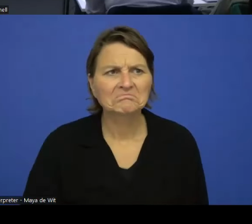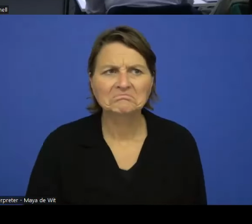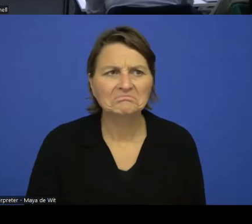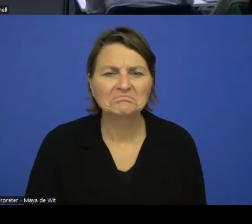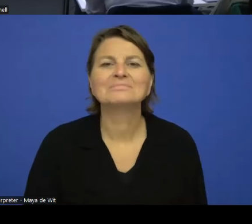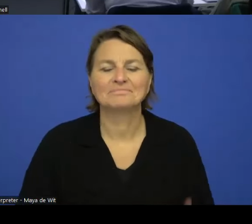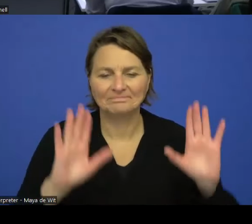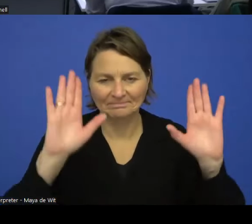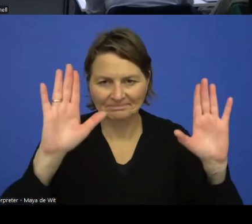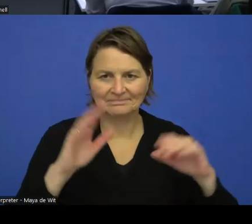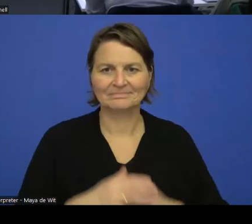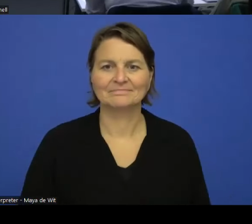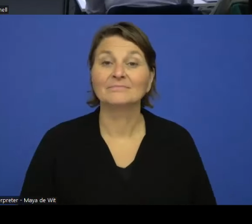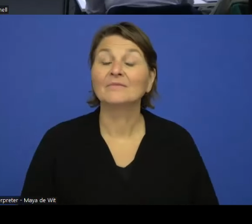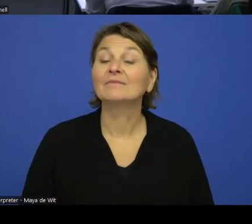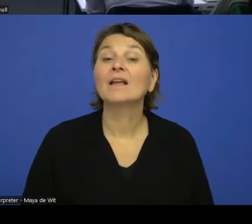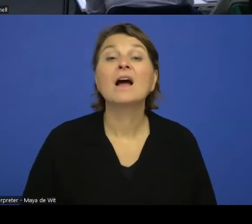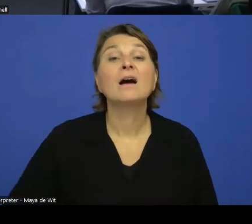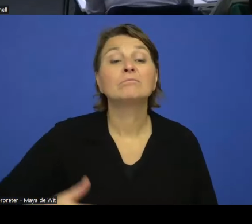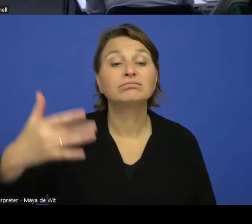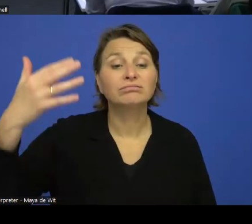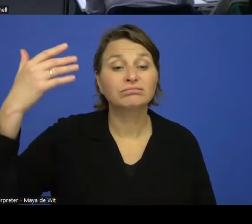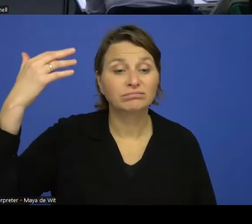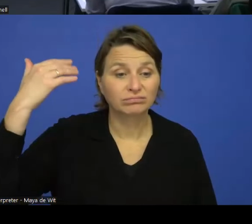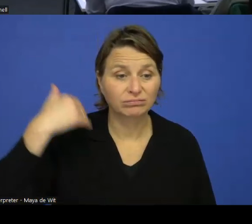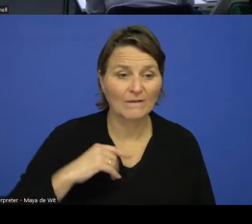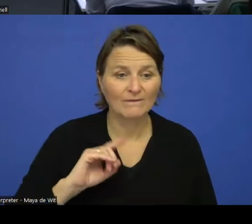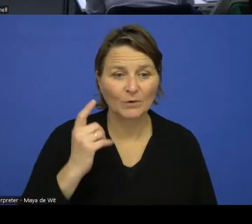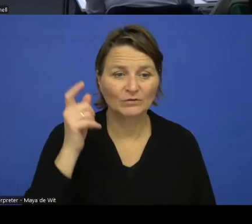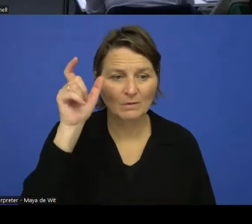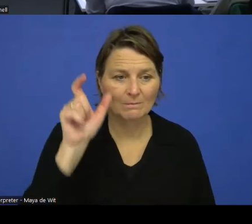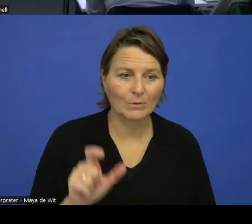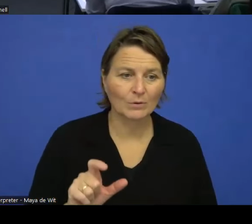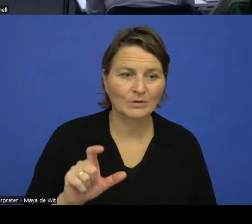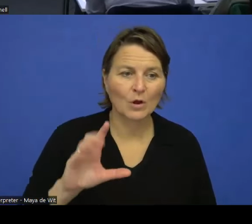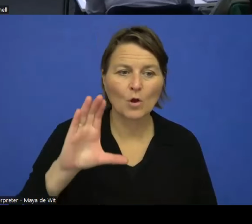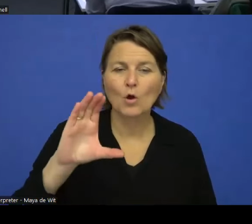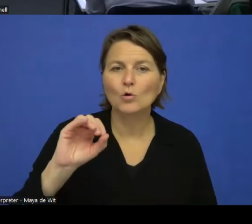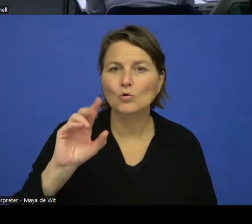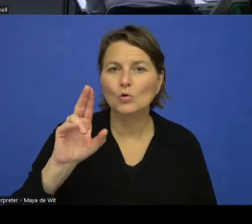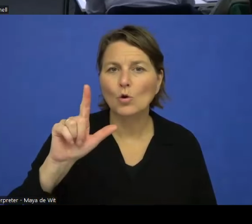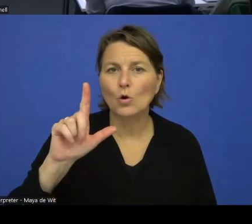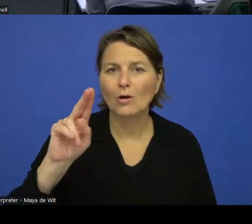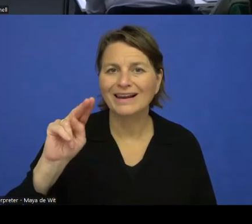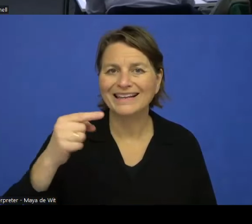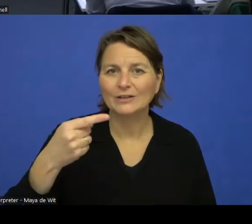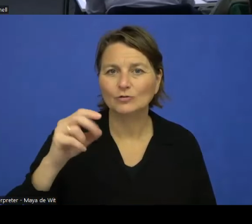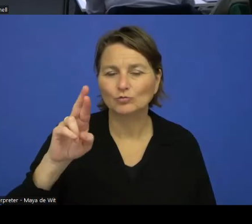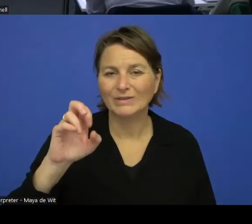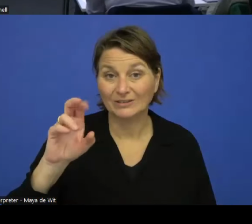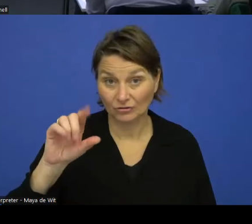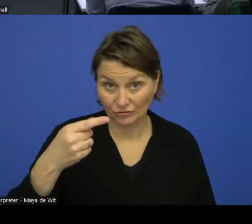first put forward by David Collingridge back in 1980. And what he said is